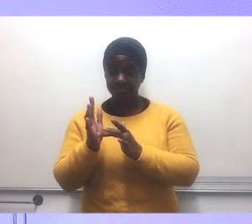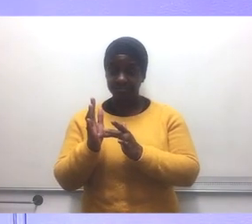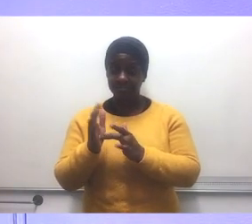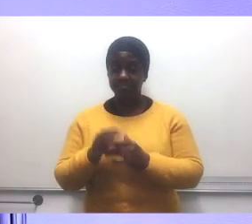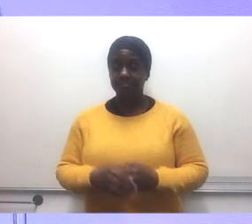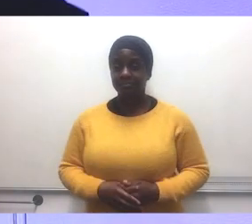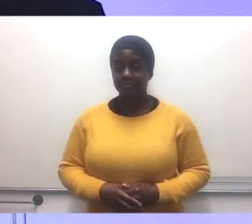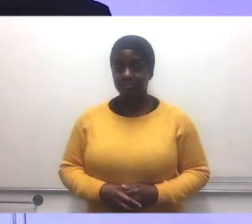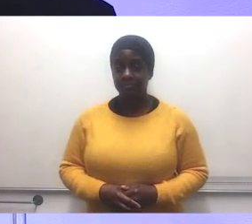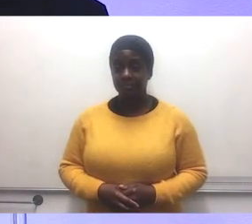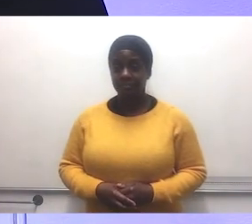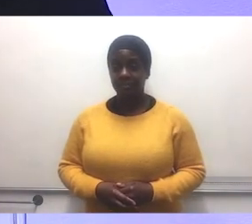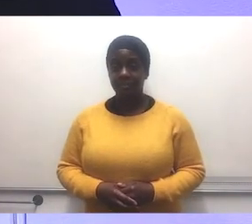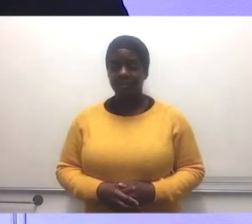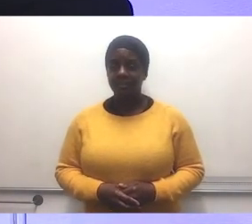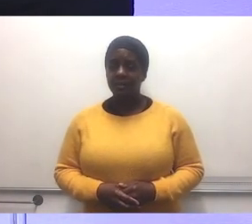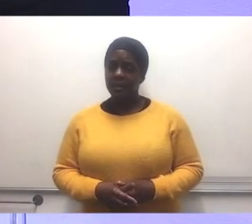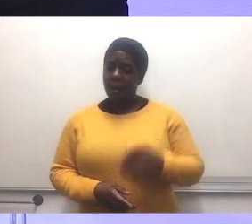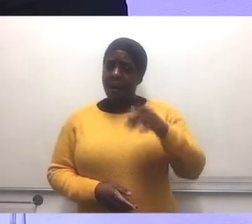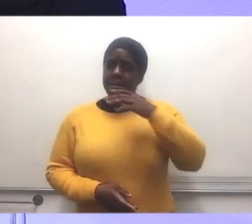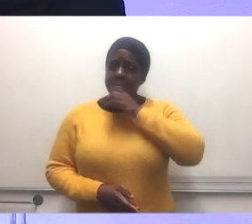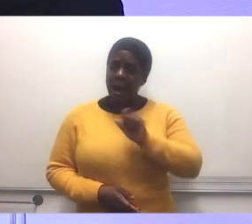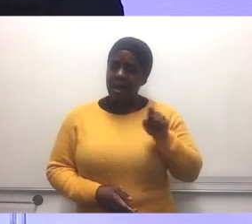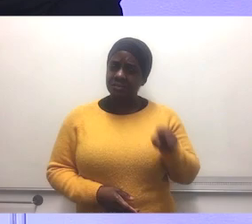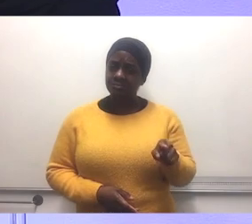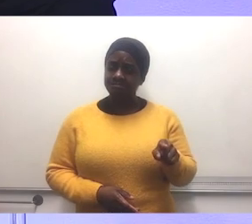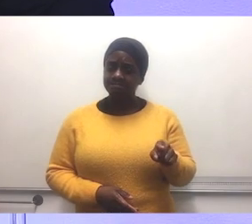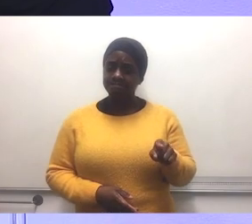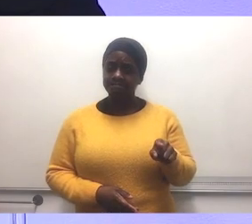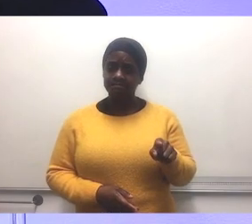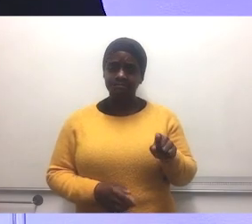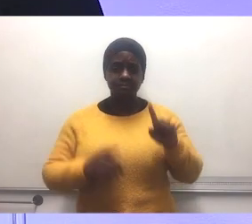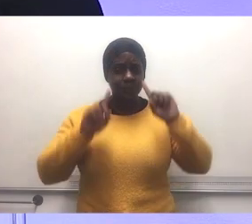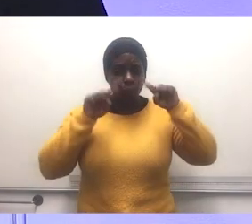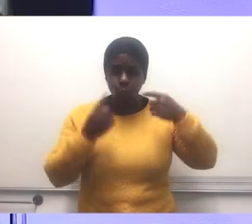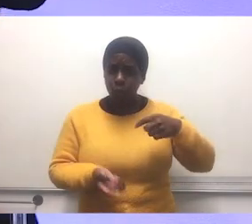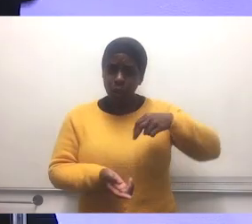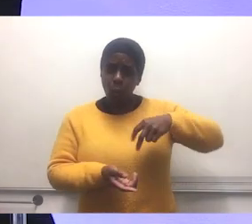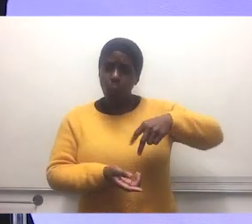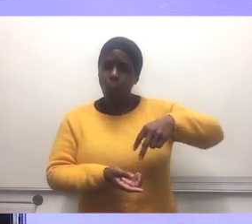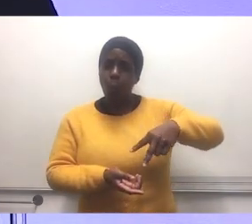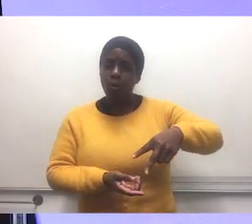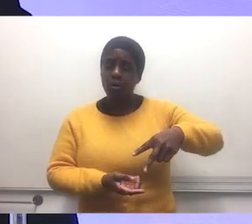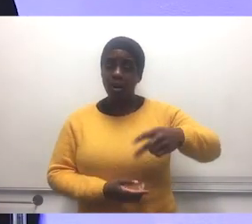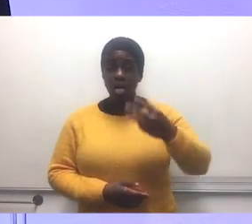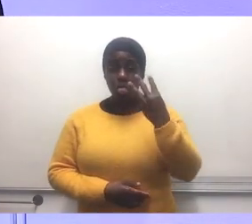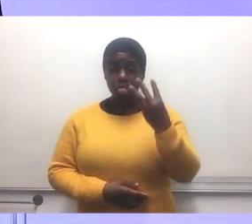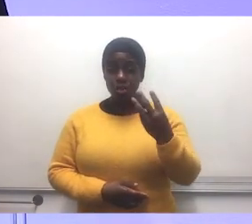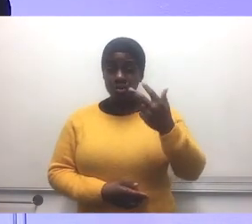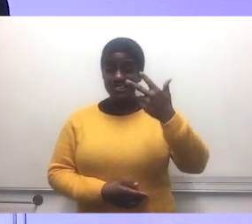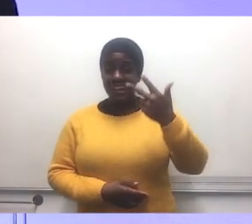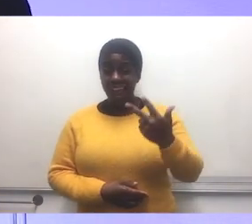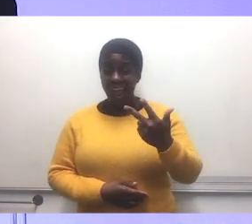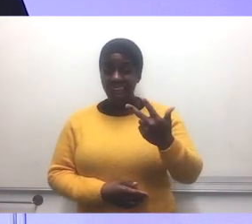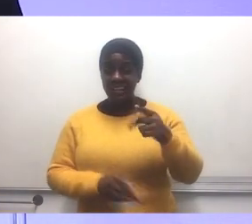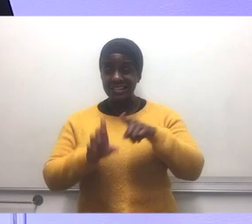he met Jesus. Talk to the man who was lame at the pool of Bethesda. For 38 years, he